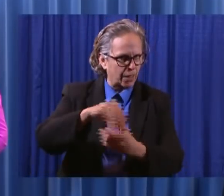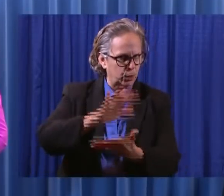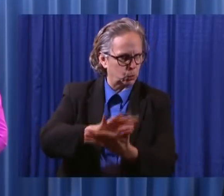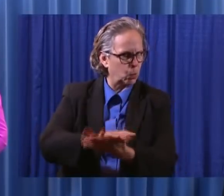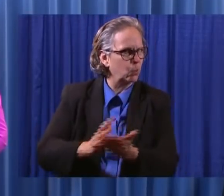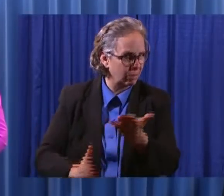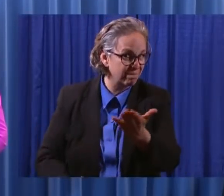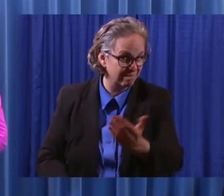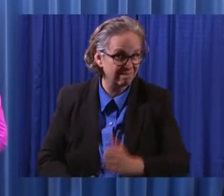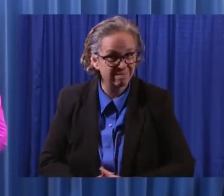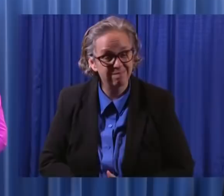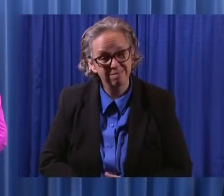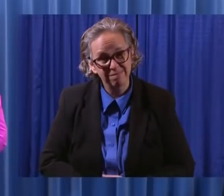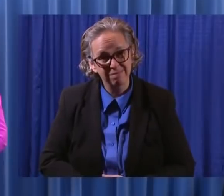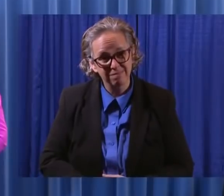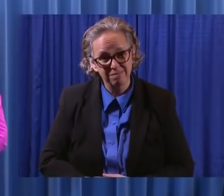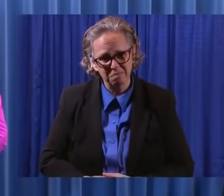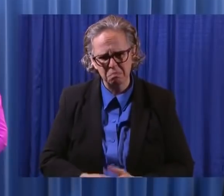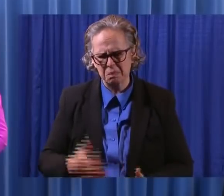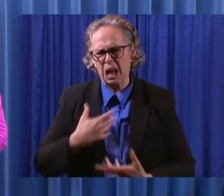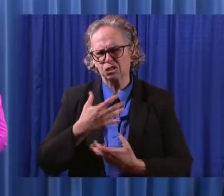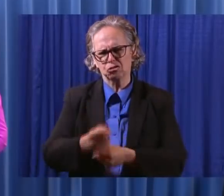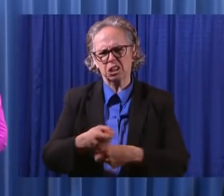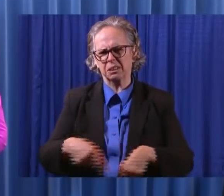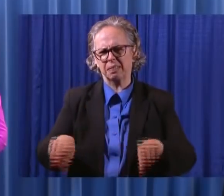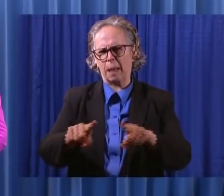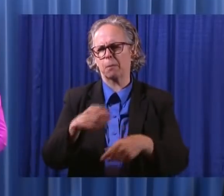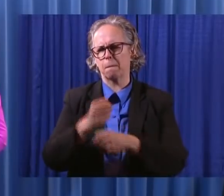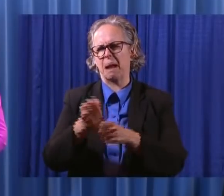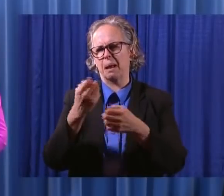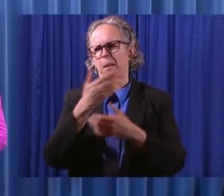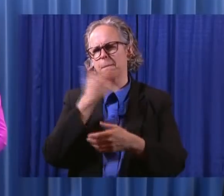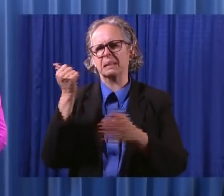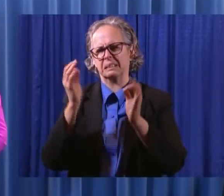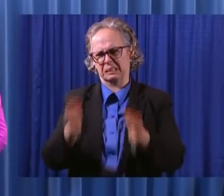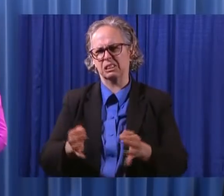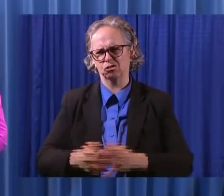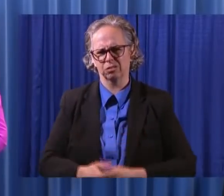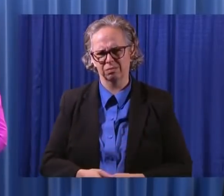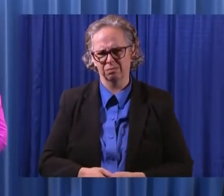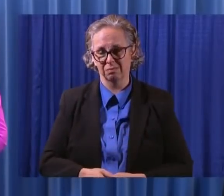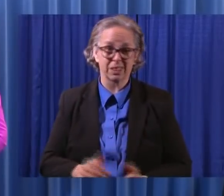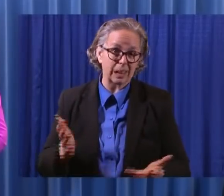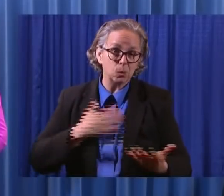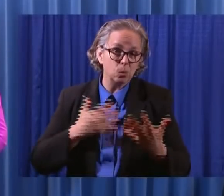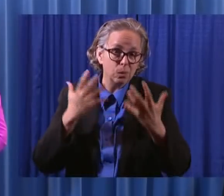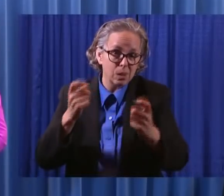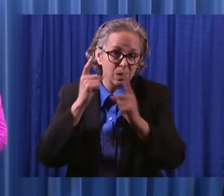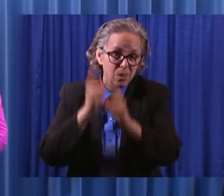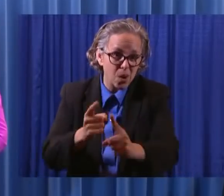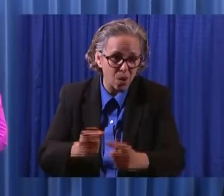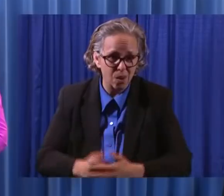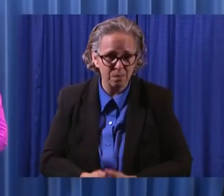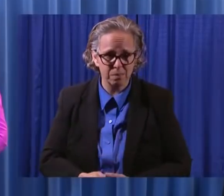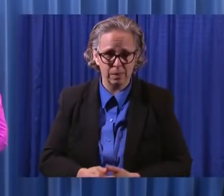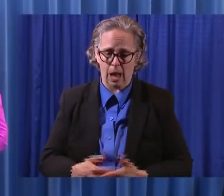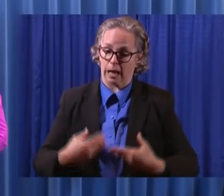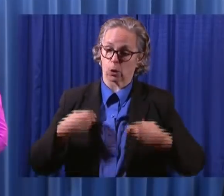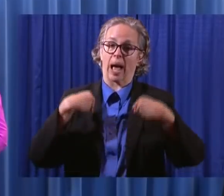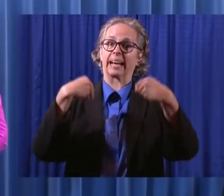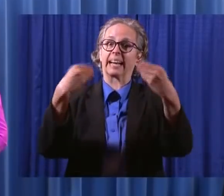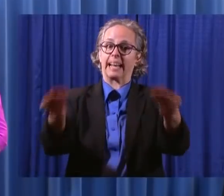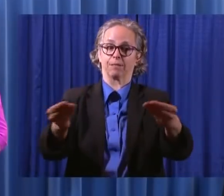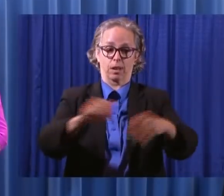building. That's the goal. So they're going to have a lot of flexibility in how they do that, but the